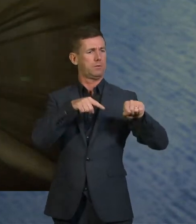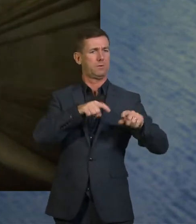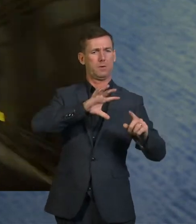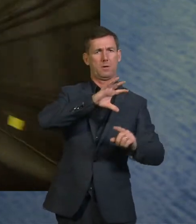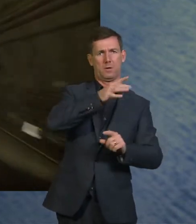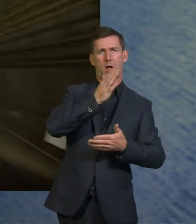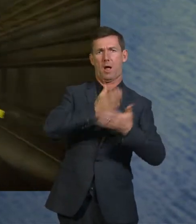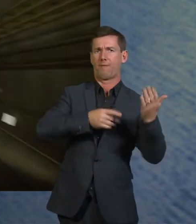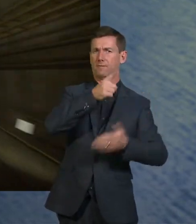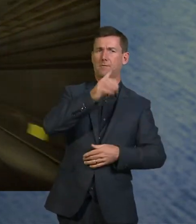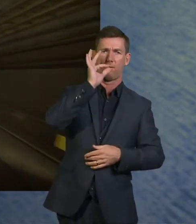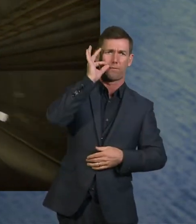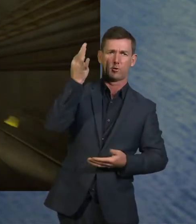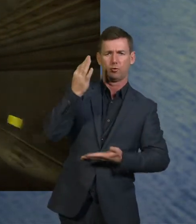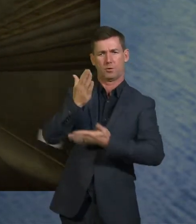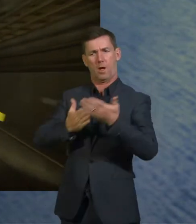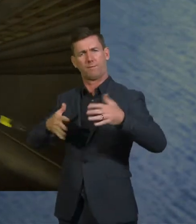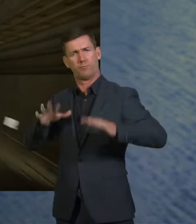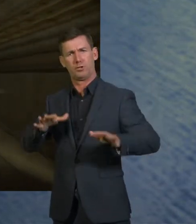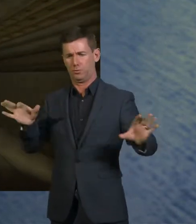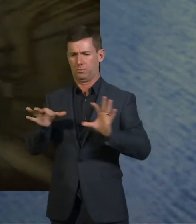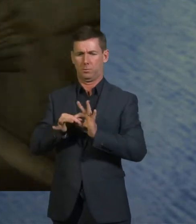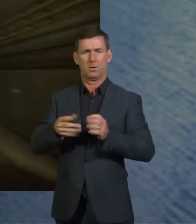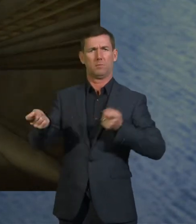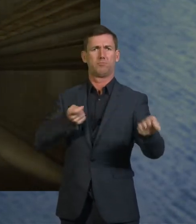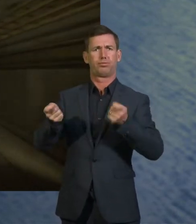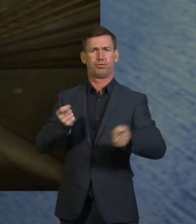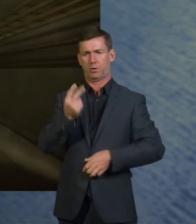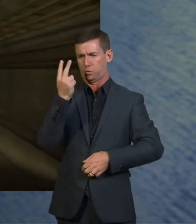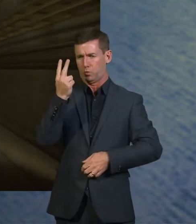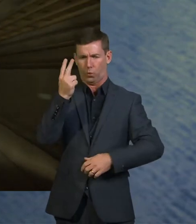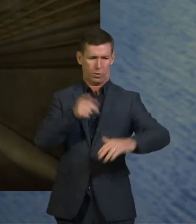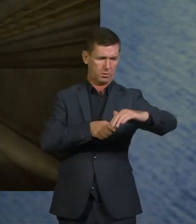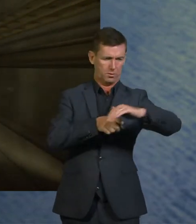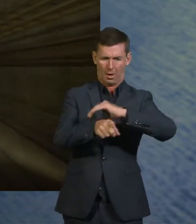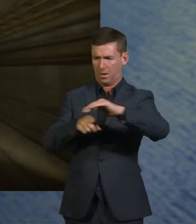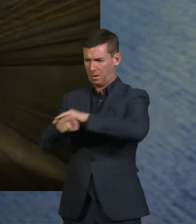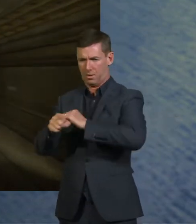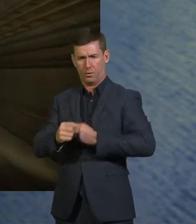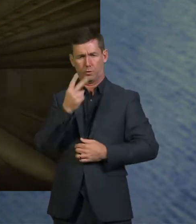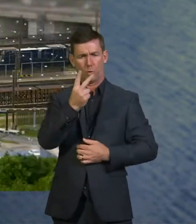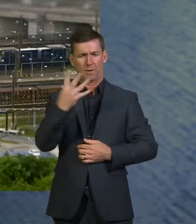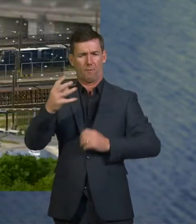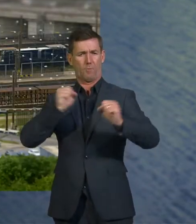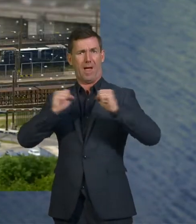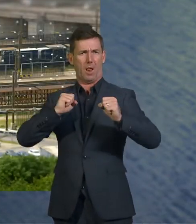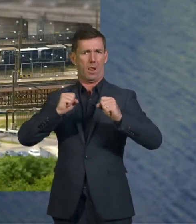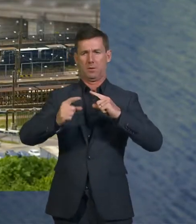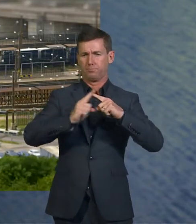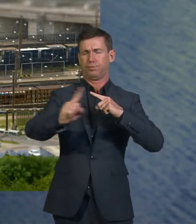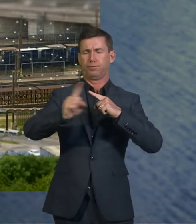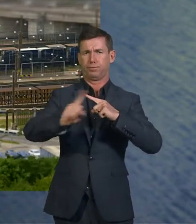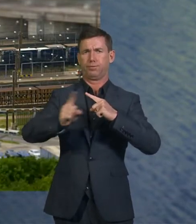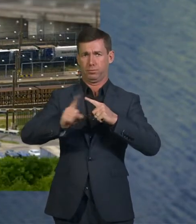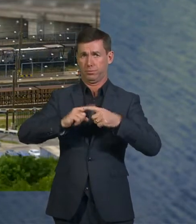day along two railway lines that run for 24 miles beneath the English Channel, making it the busiest giant